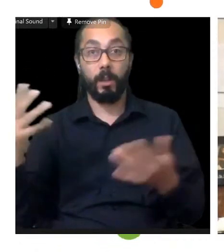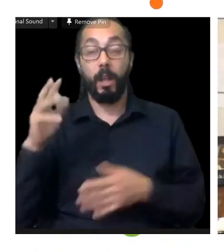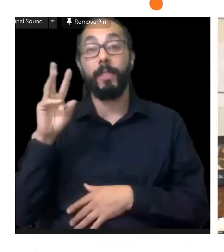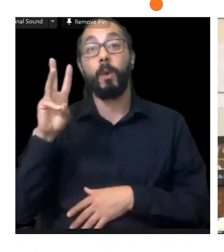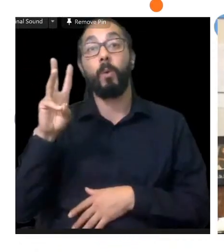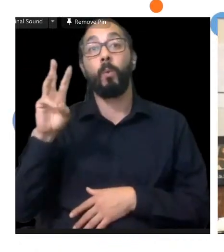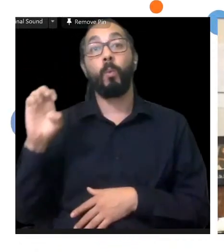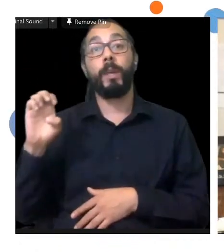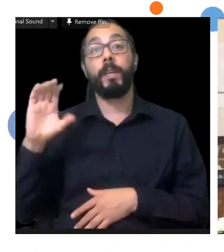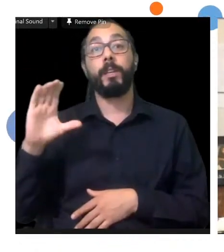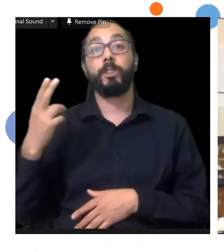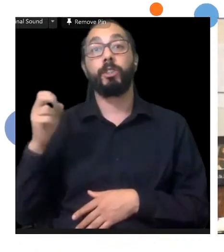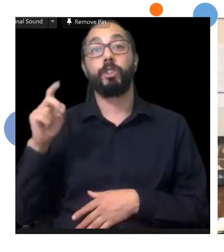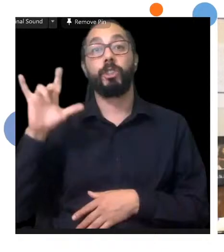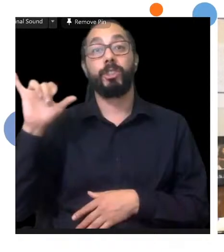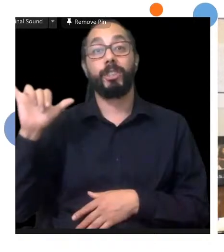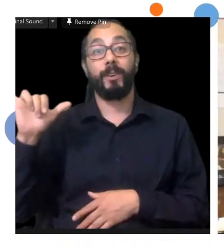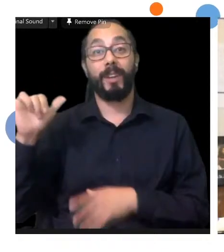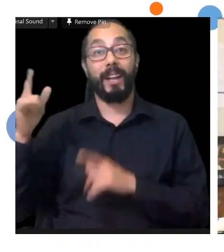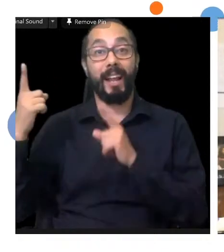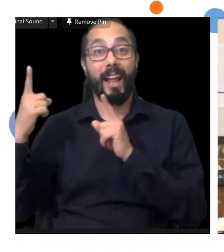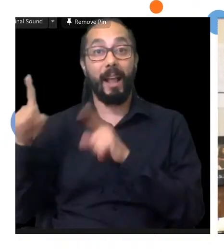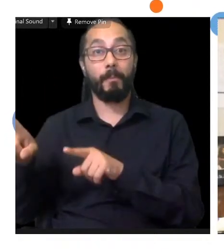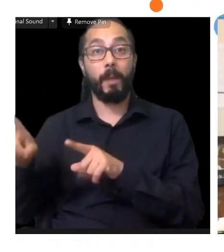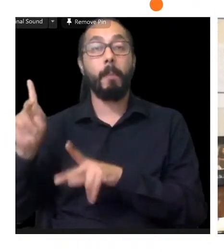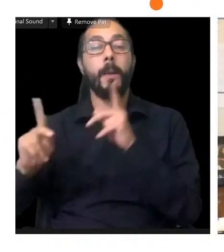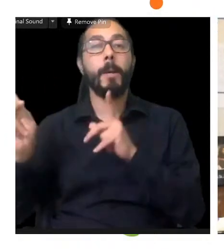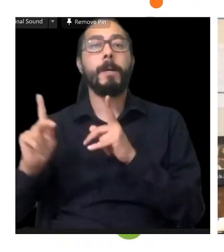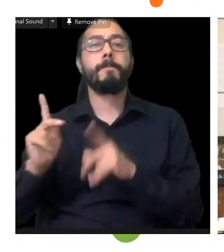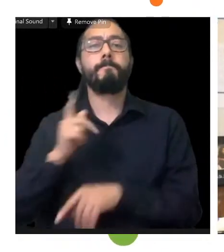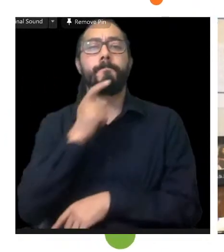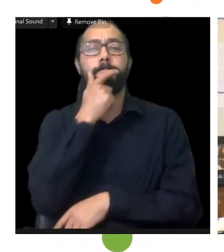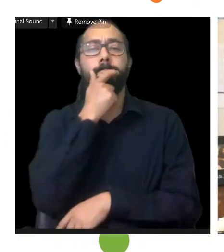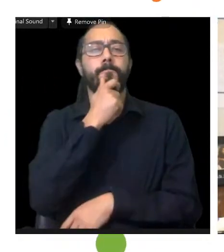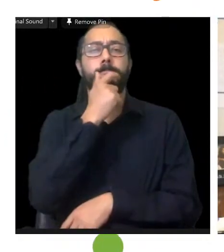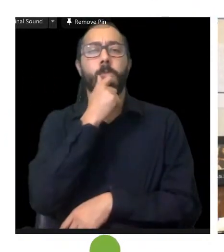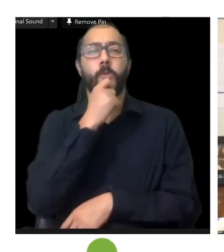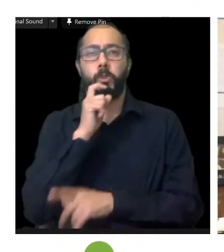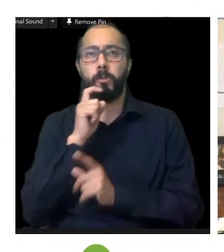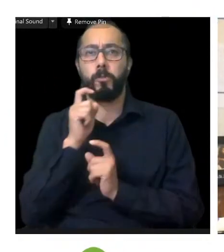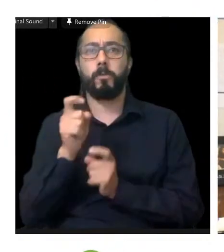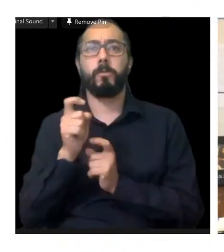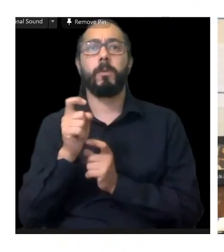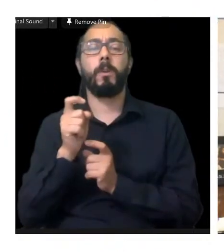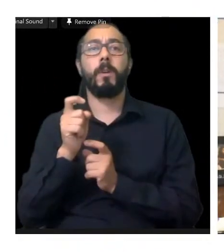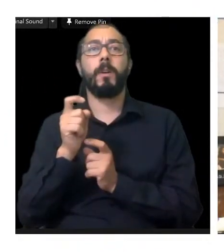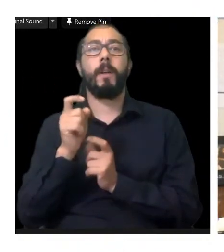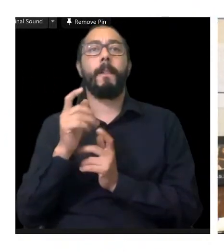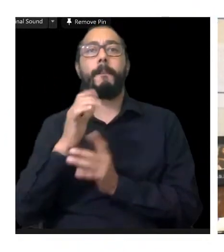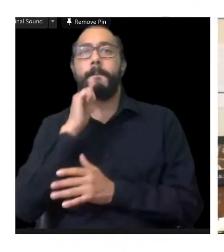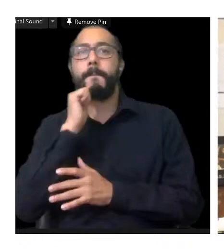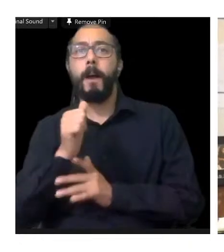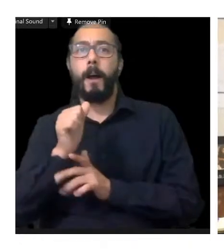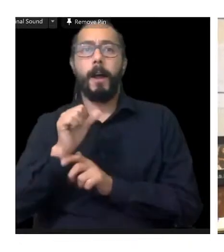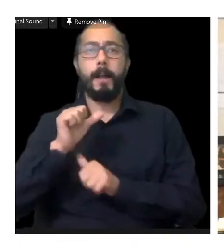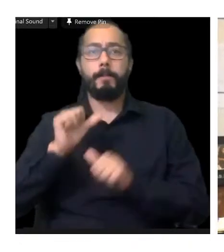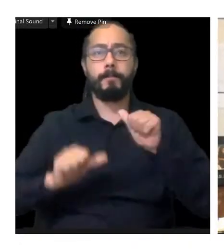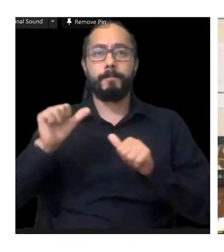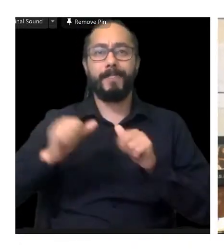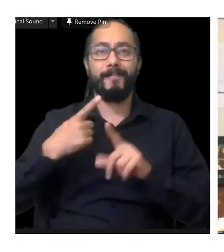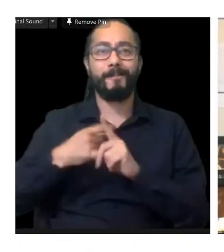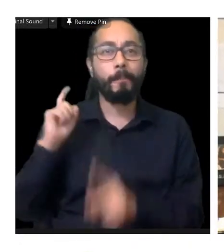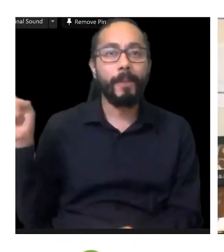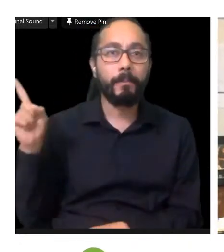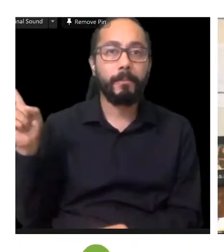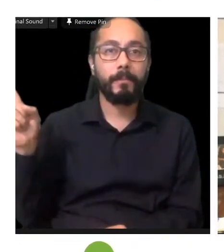has caused people to think twice about donating to charity because it's created a bit of a fog. And so it was the last thing we kind of needed